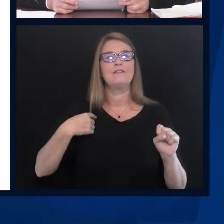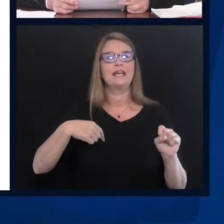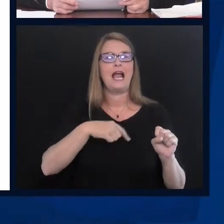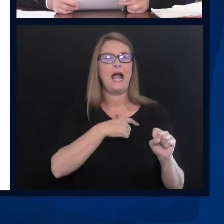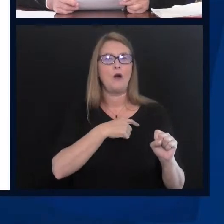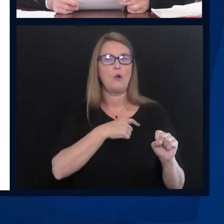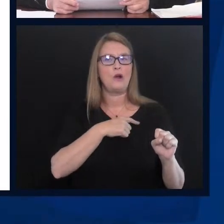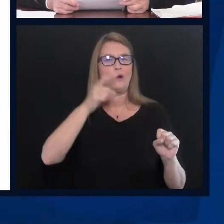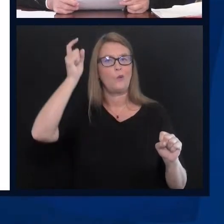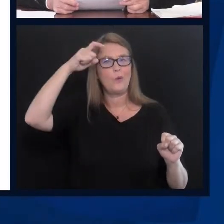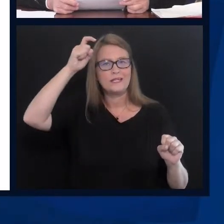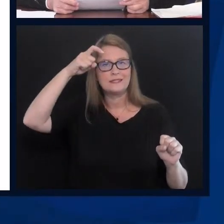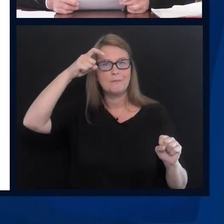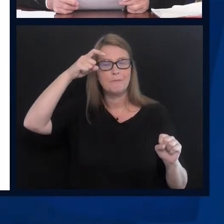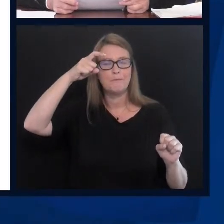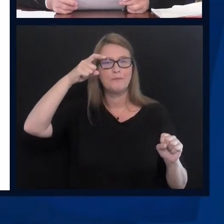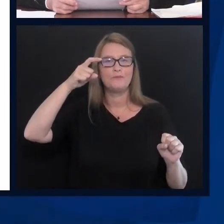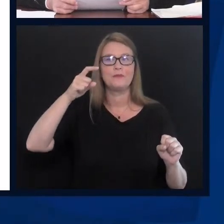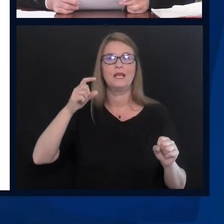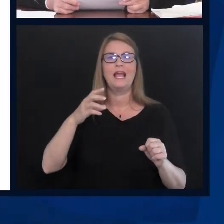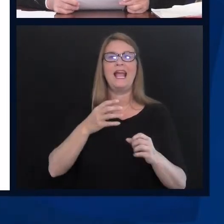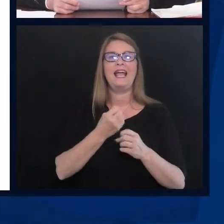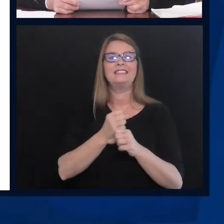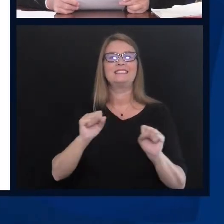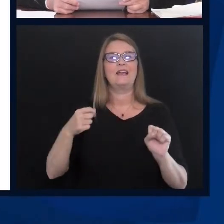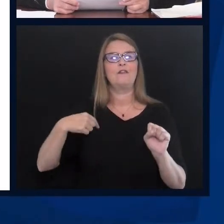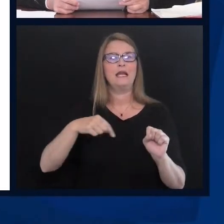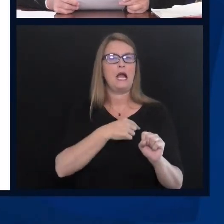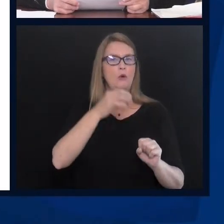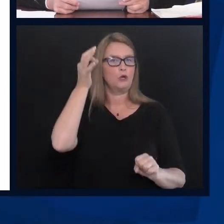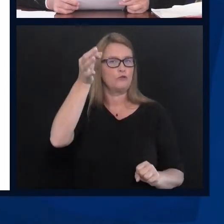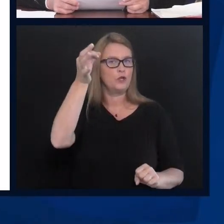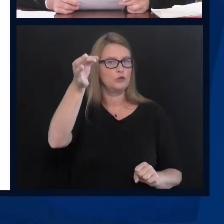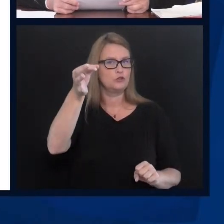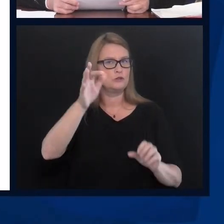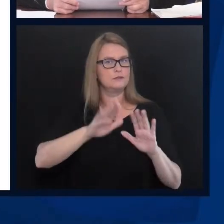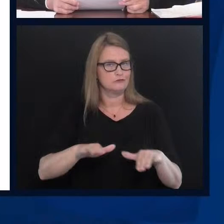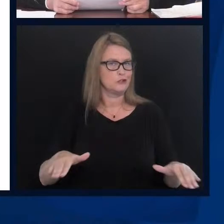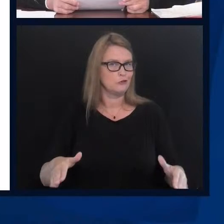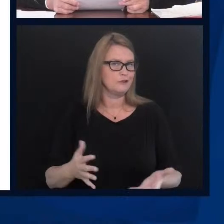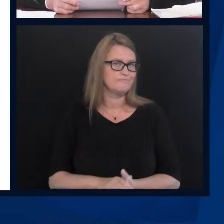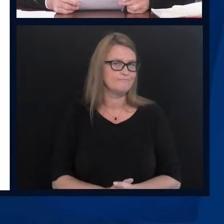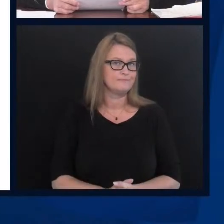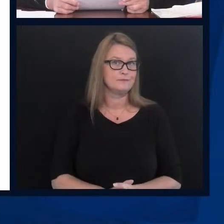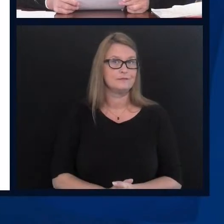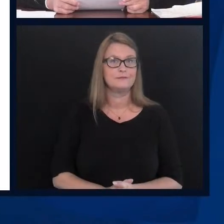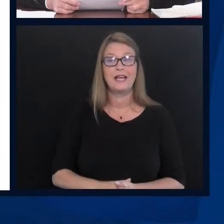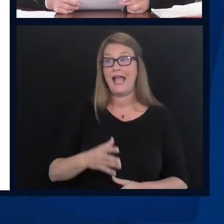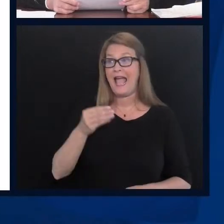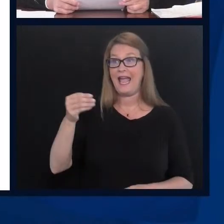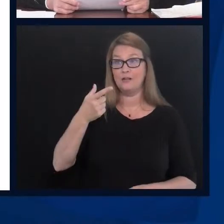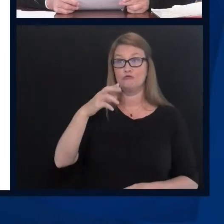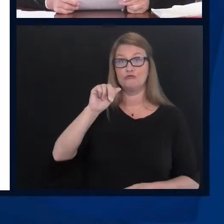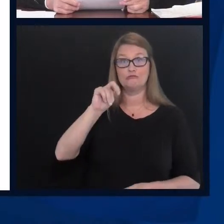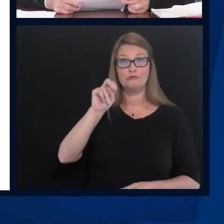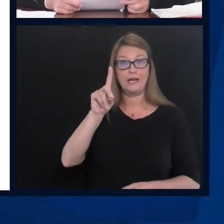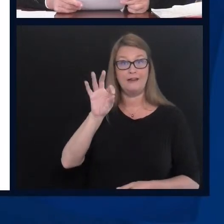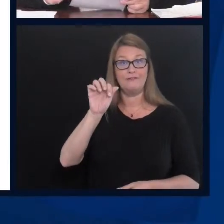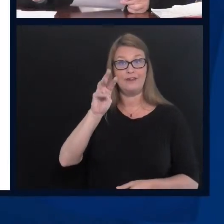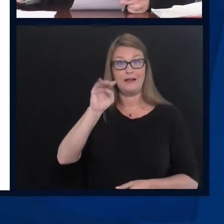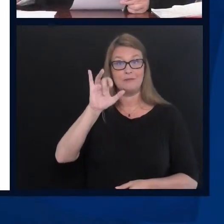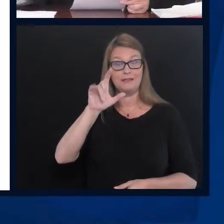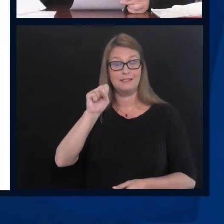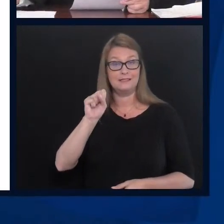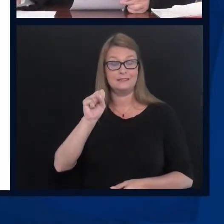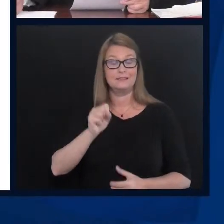Saving, and who are saving our future, and that's the kids and the grand families. So